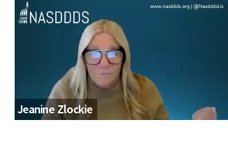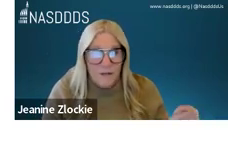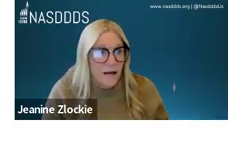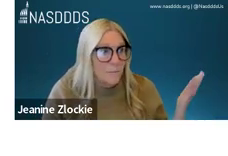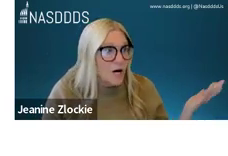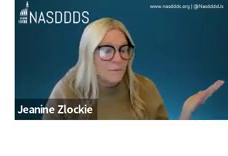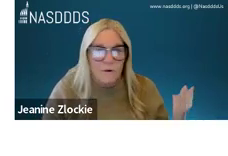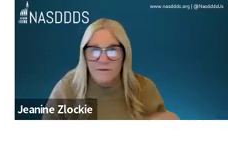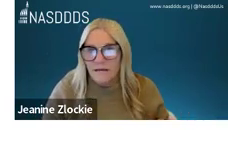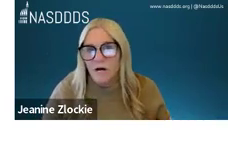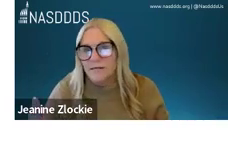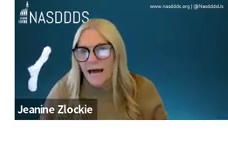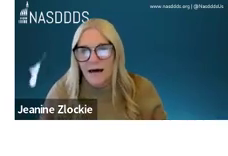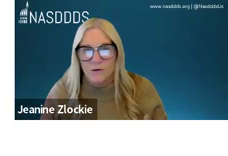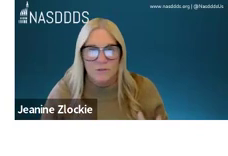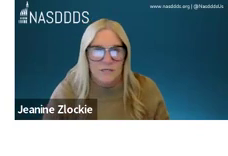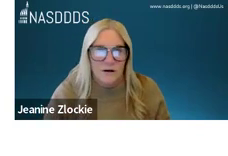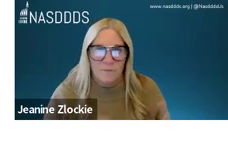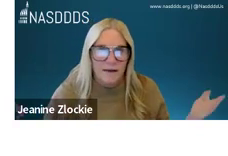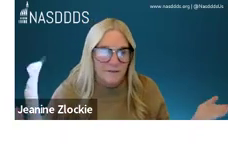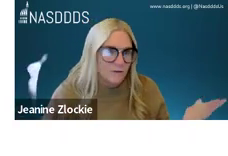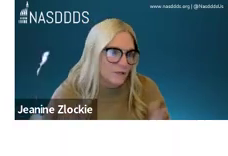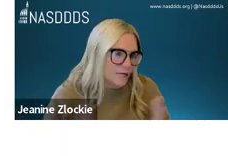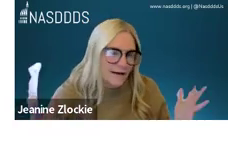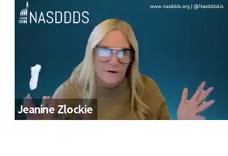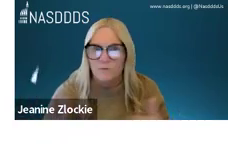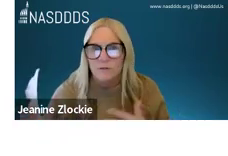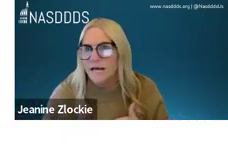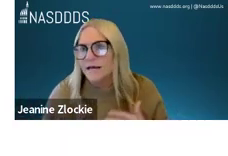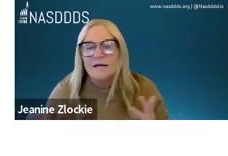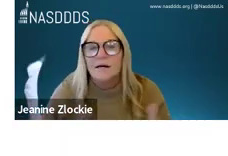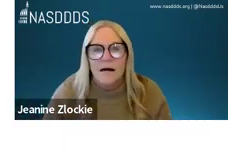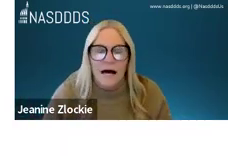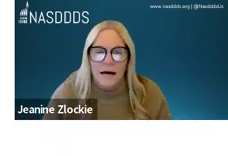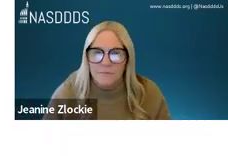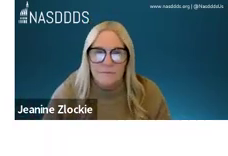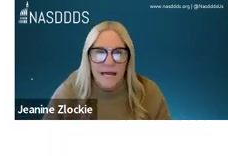know, an apartment, wherever they want, a house, you know, a private unit, whatever, a roommate,